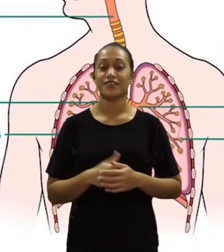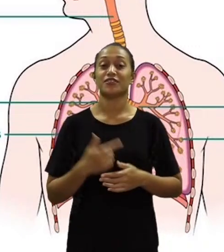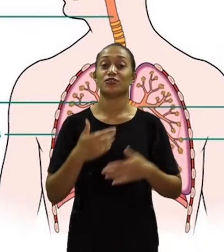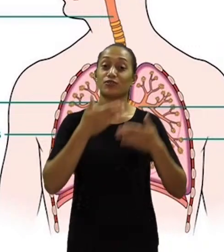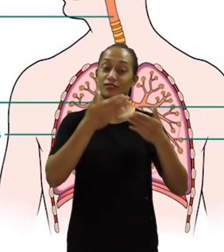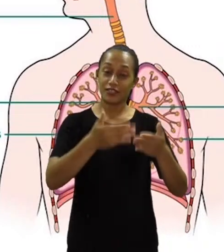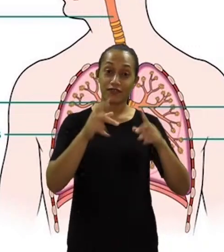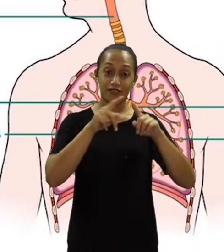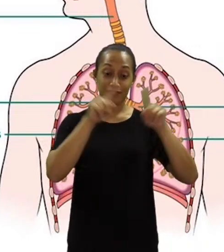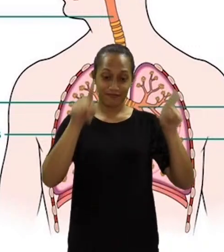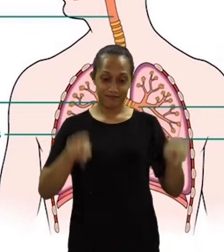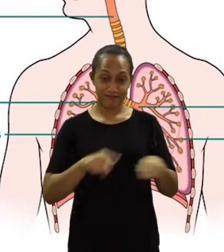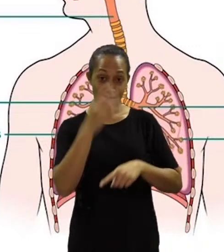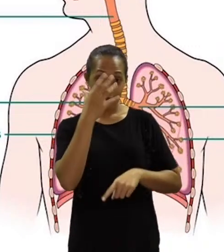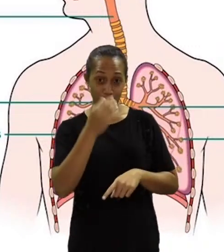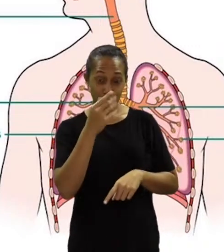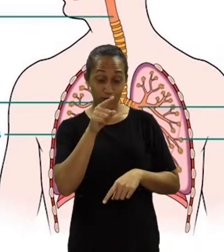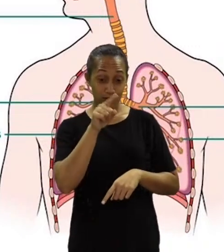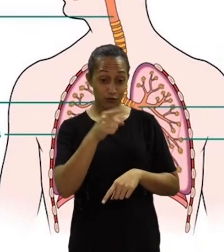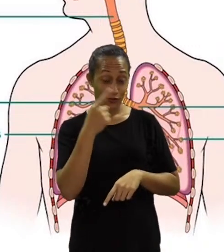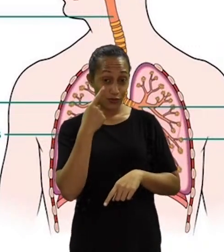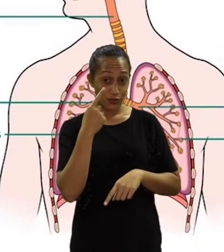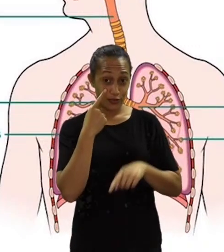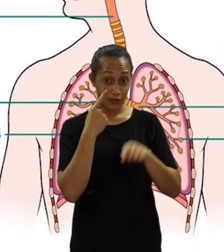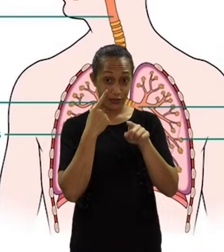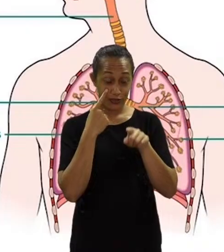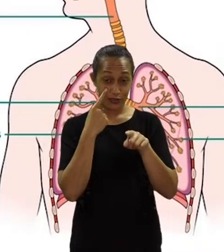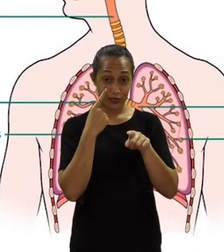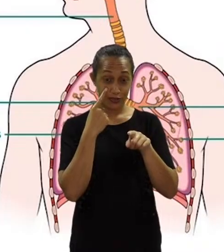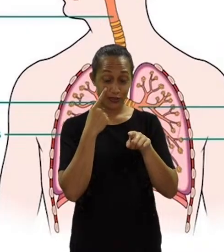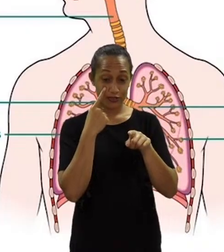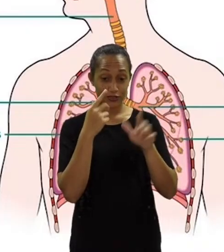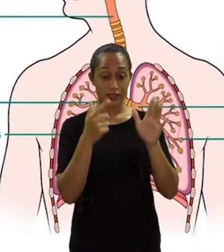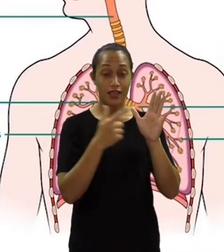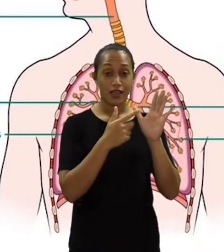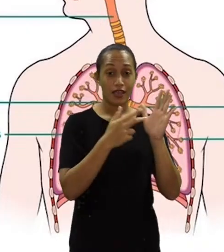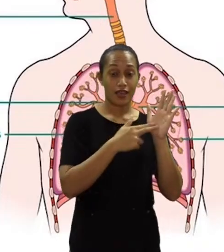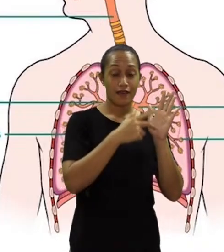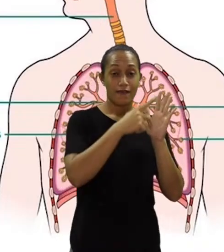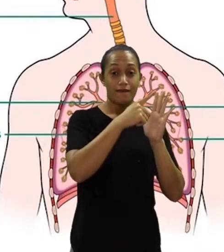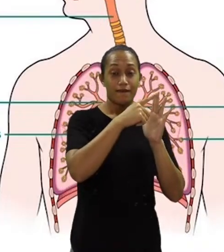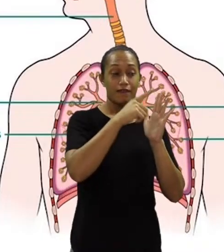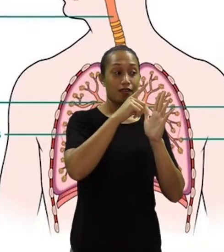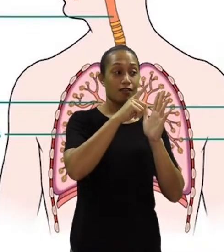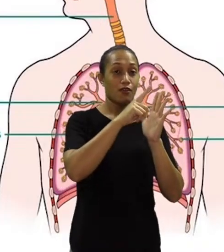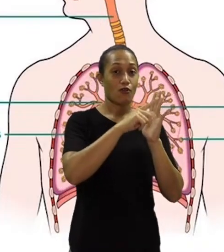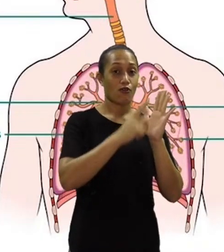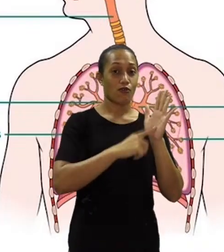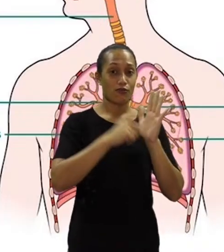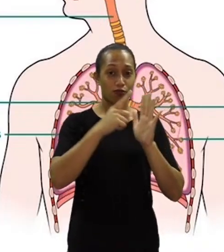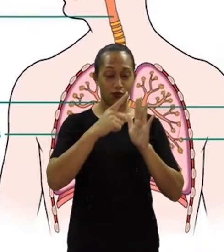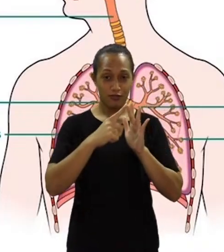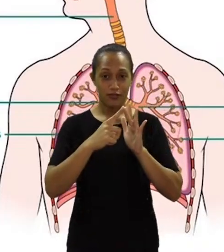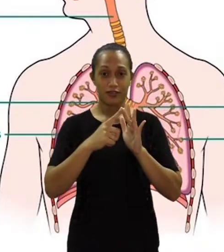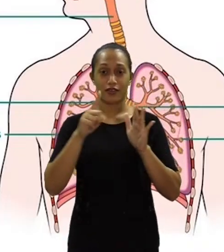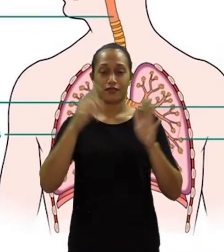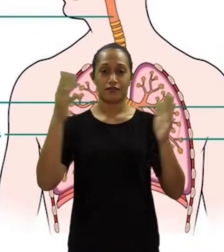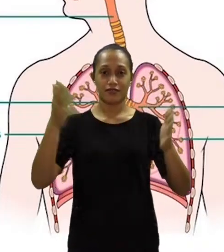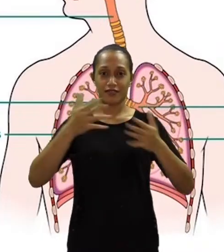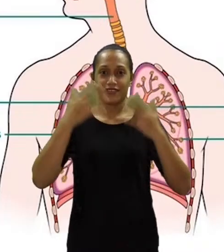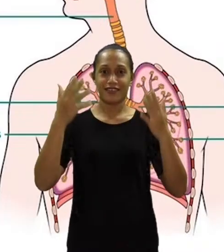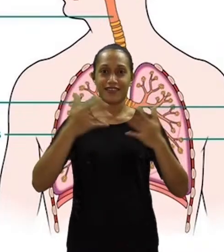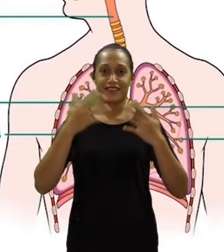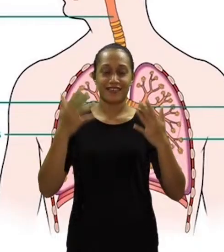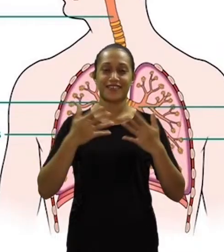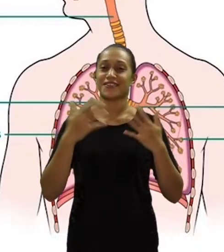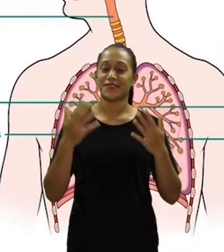given diagram, inhaled oxygen moves from the alveoli to the blood in the capillaries, and carbon dioxide moves